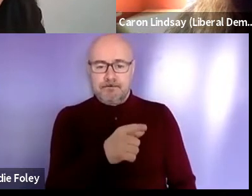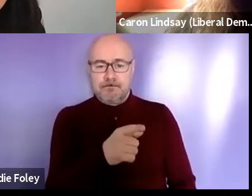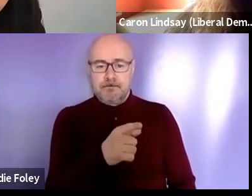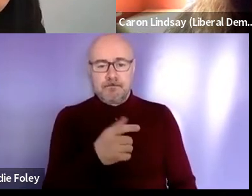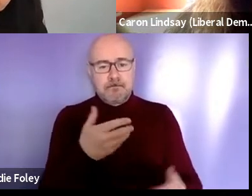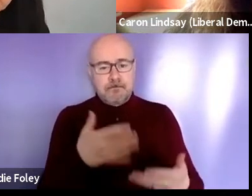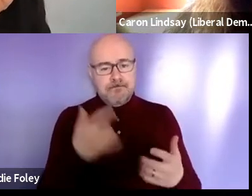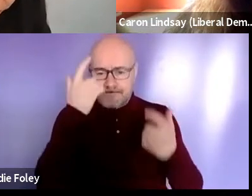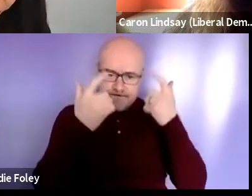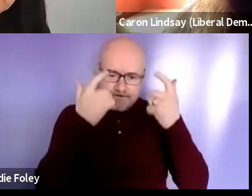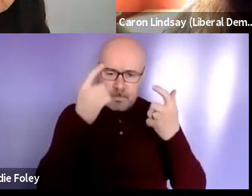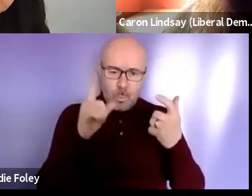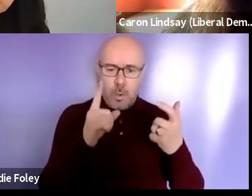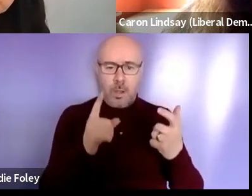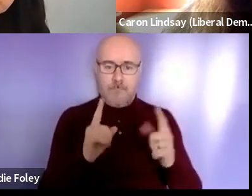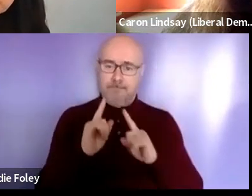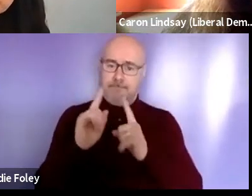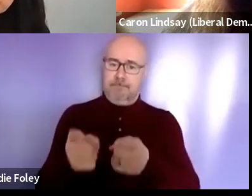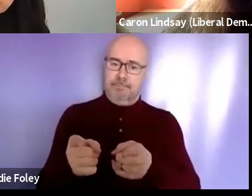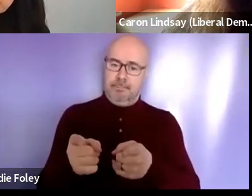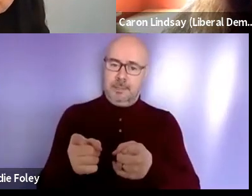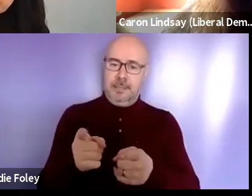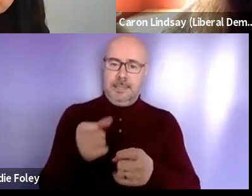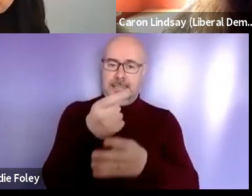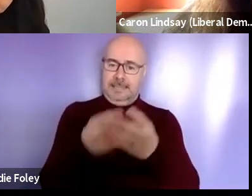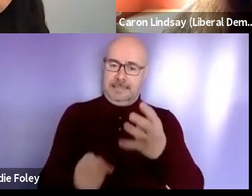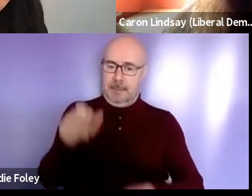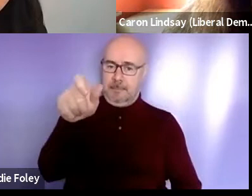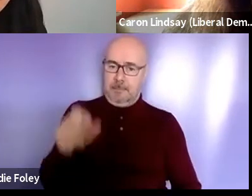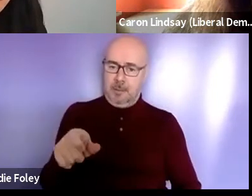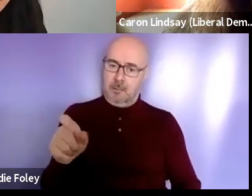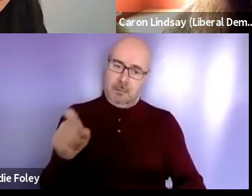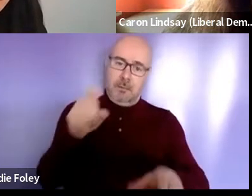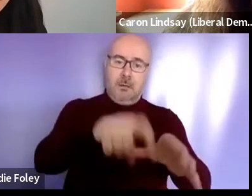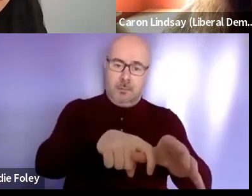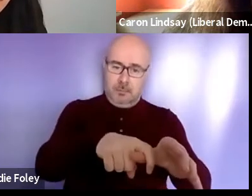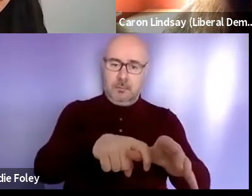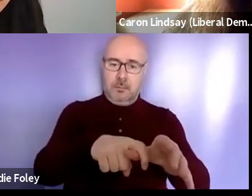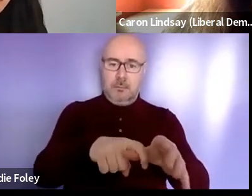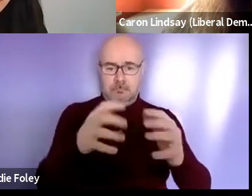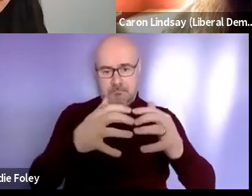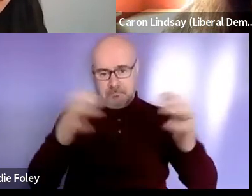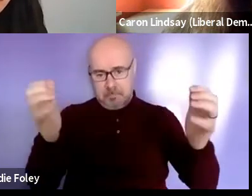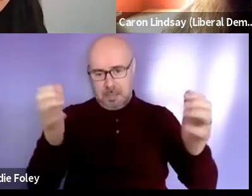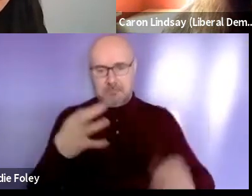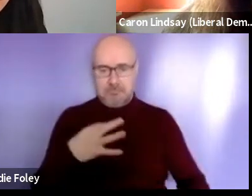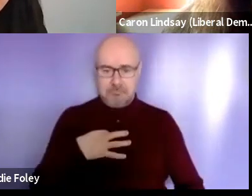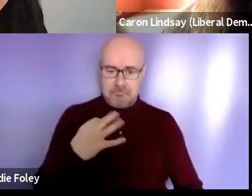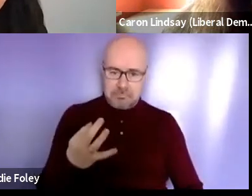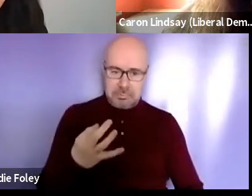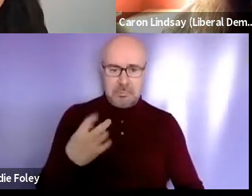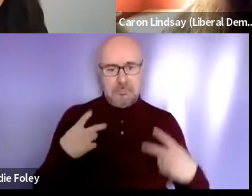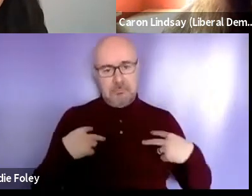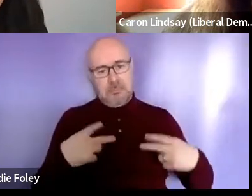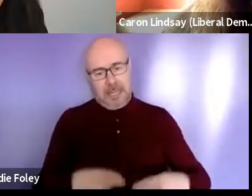in Scotland this time around. You know, what do you think, though, about reaching, how do we need to do more to